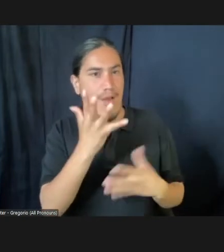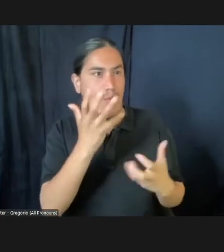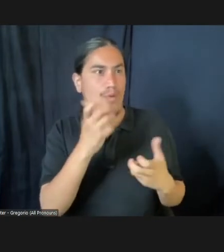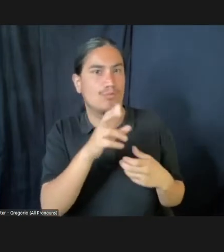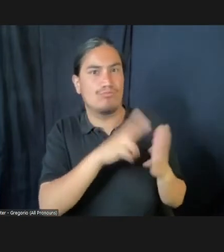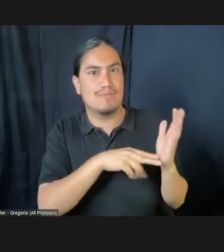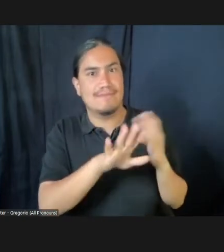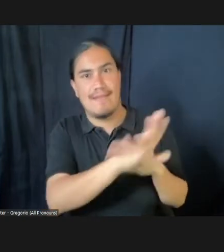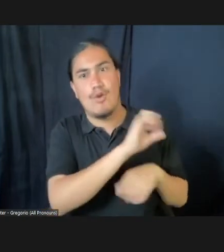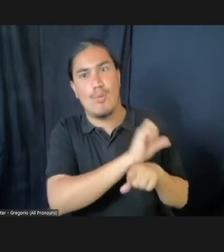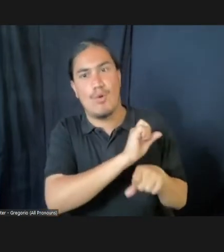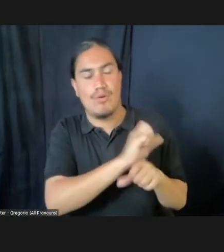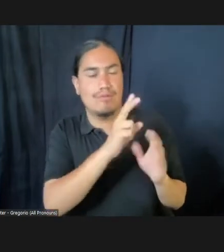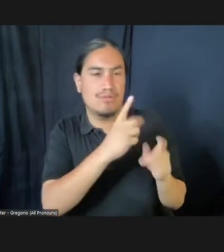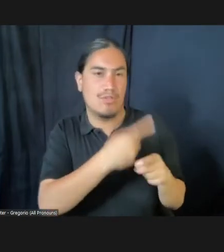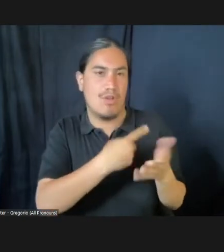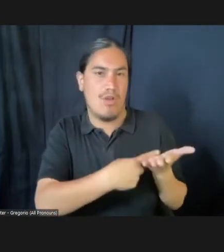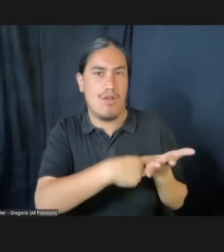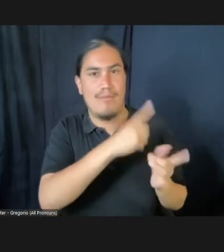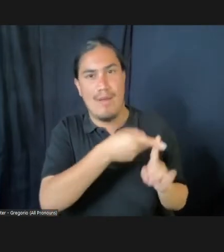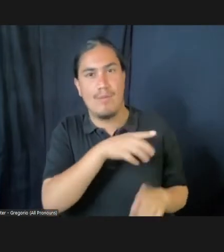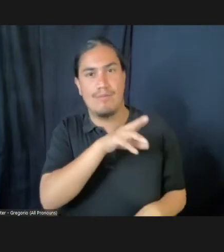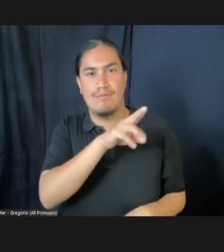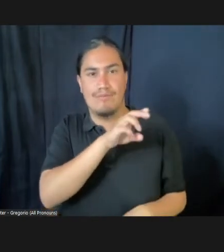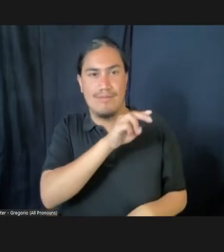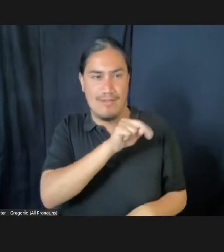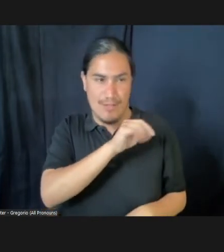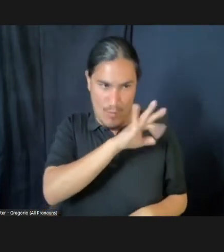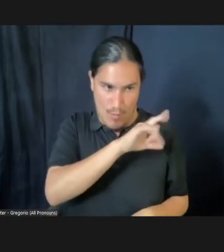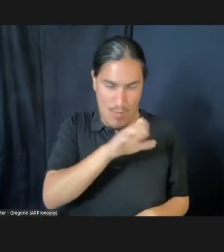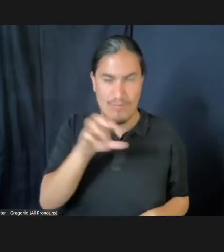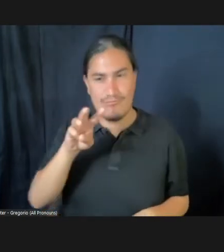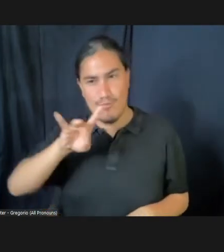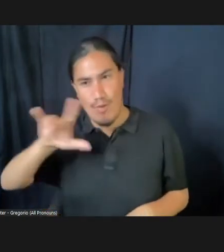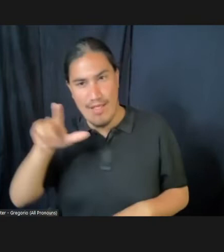talk about Nicole and Will's, but I'm gonna read a little bit.